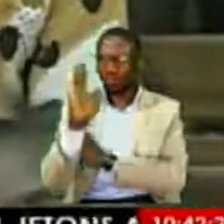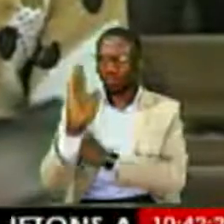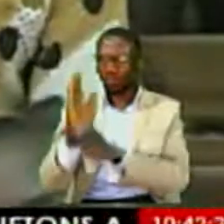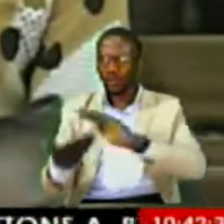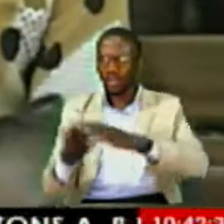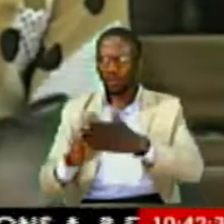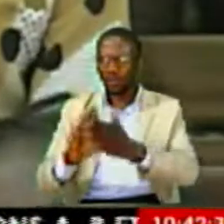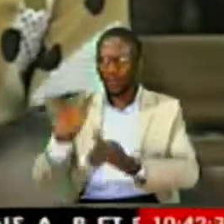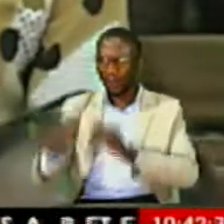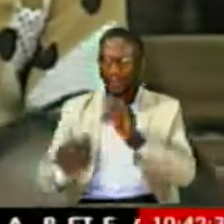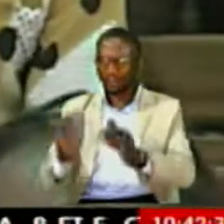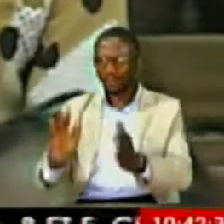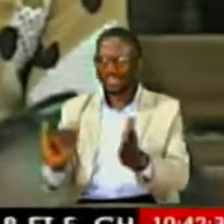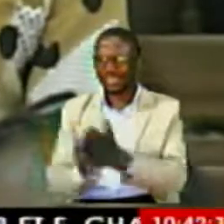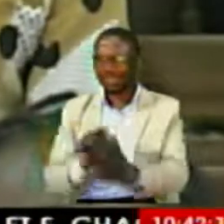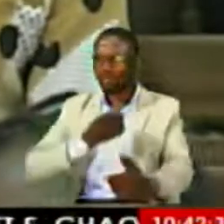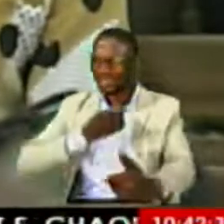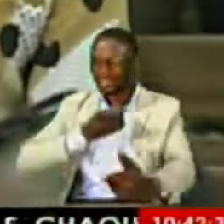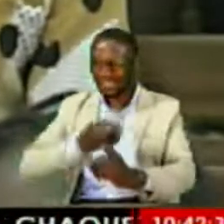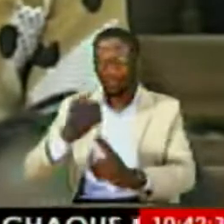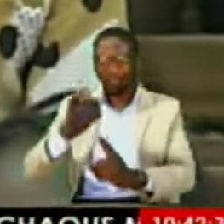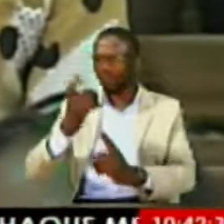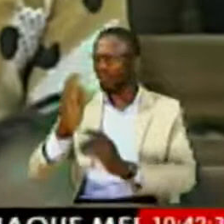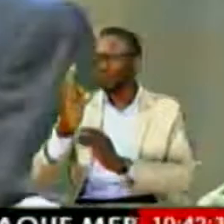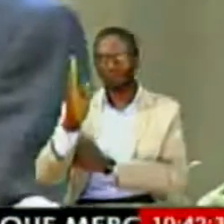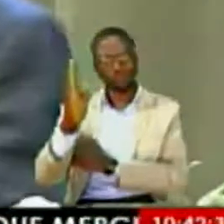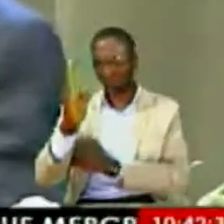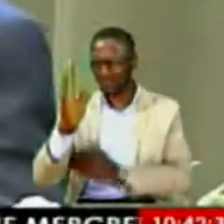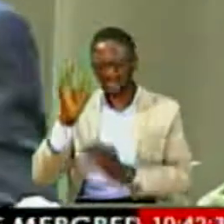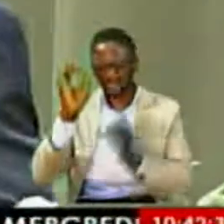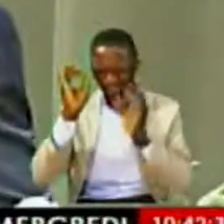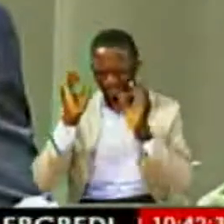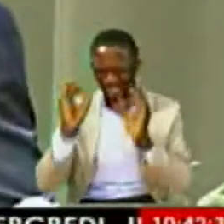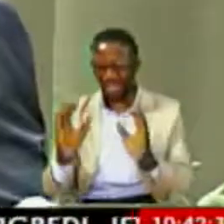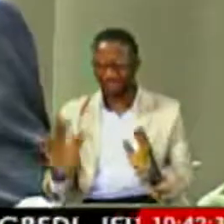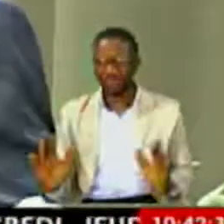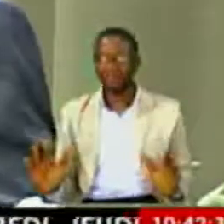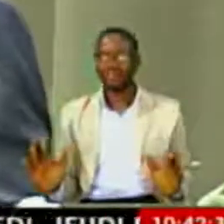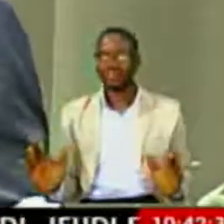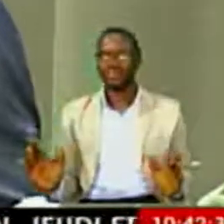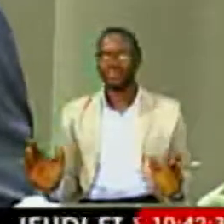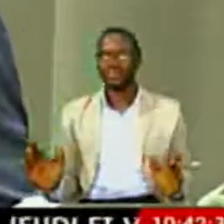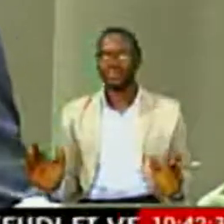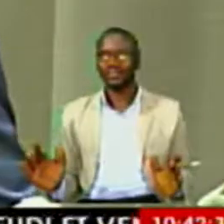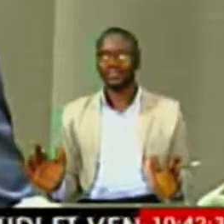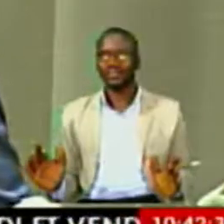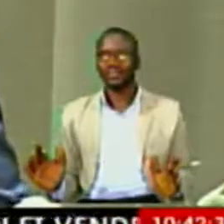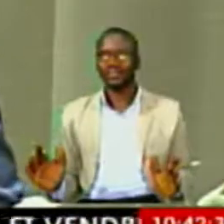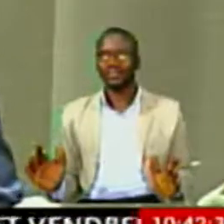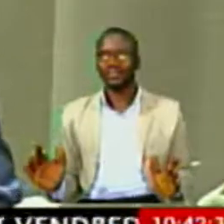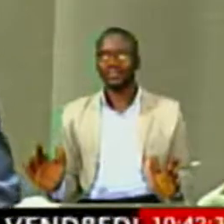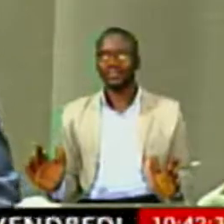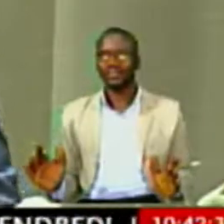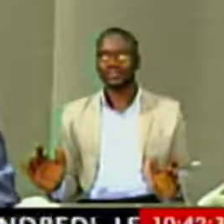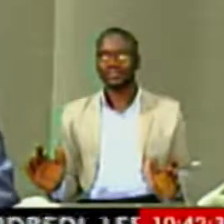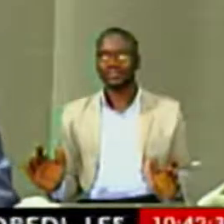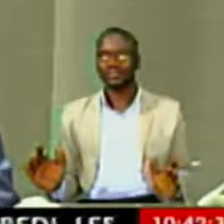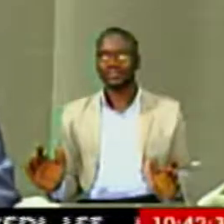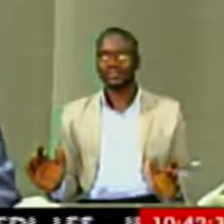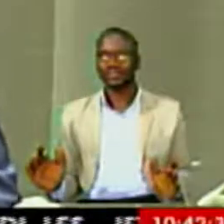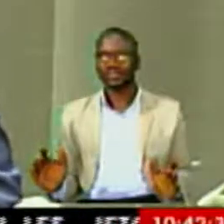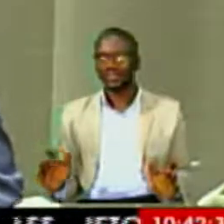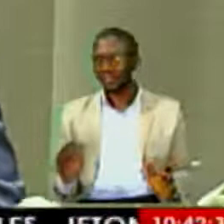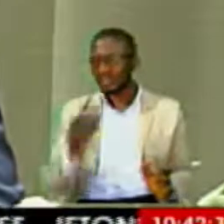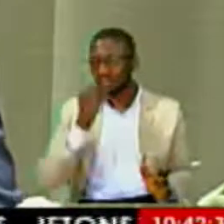une insulte grave. It is a serious insult. Une insulte grave. It is a serious insult. Dieu veut que ses